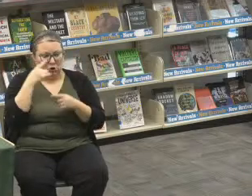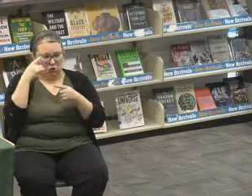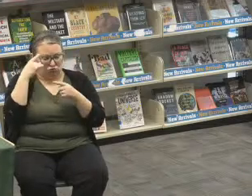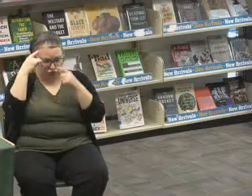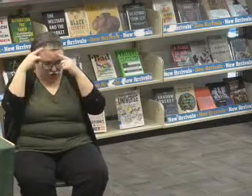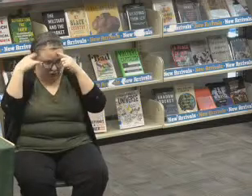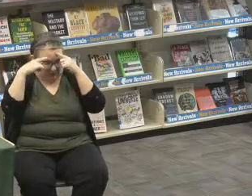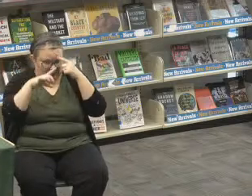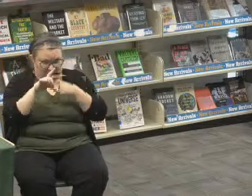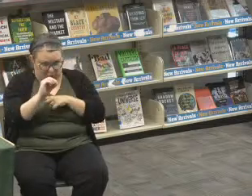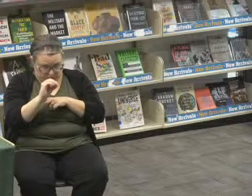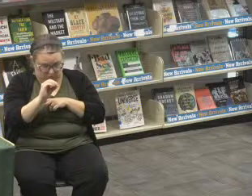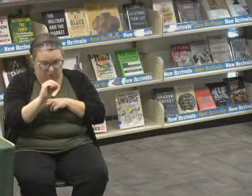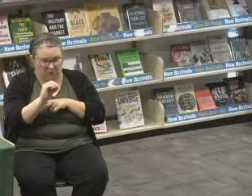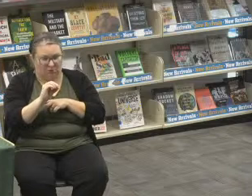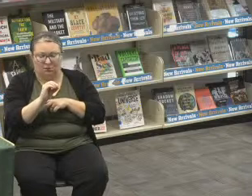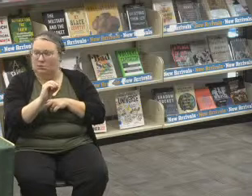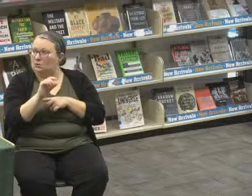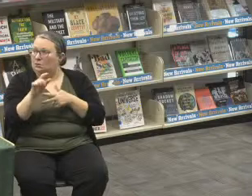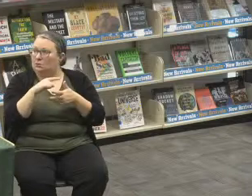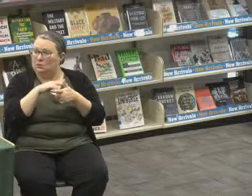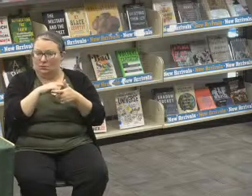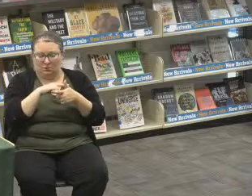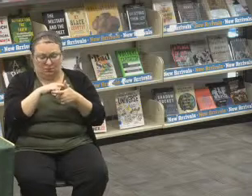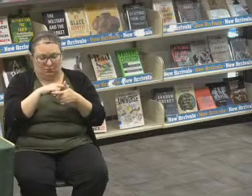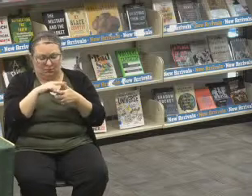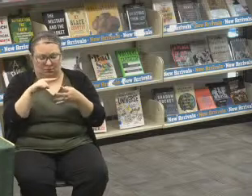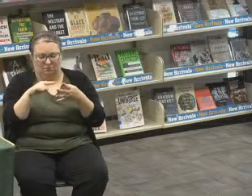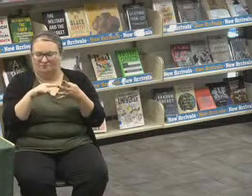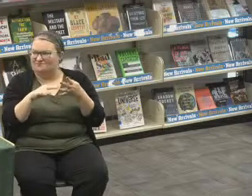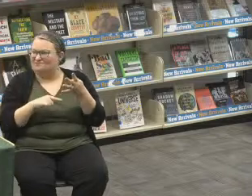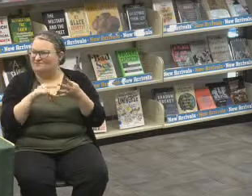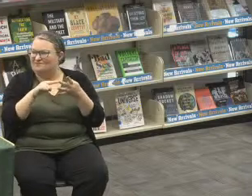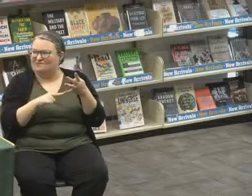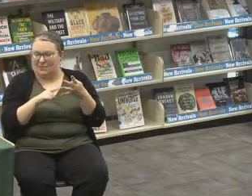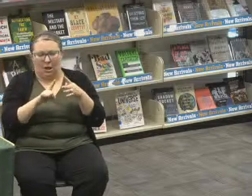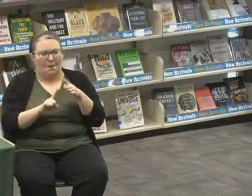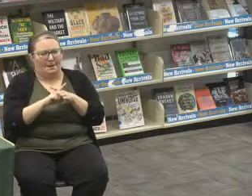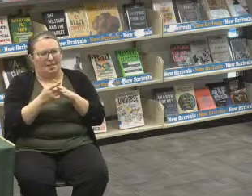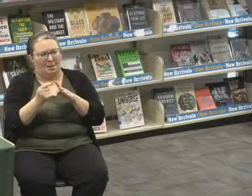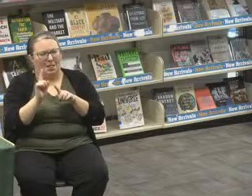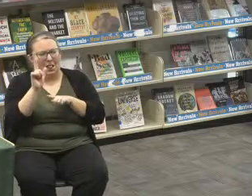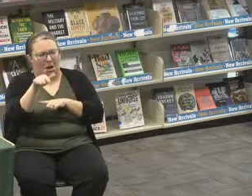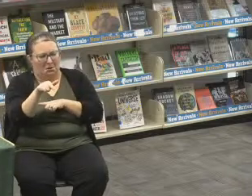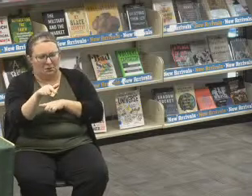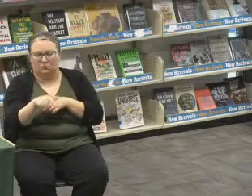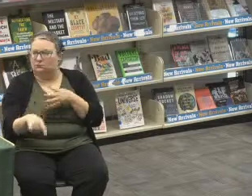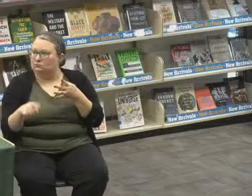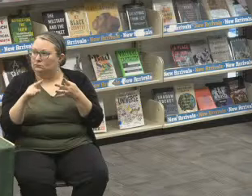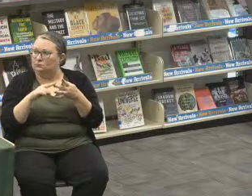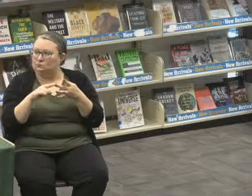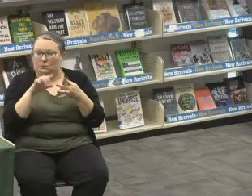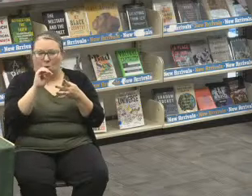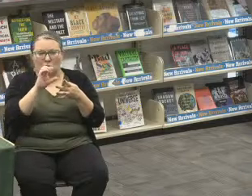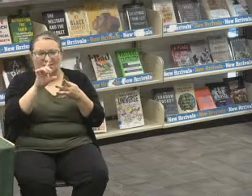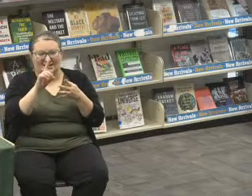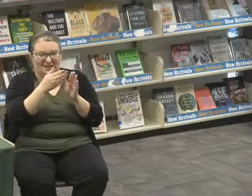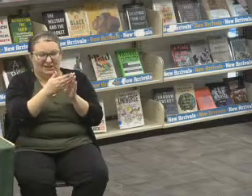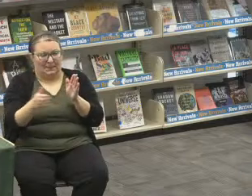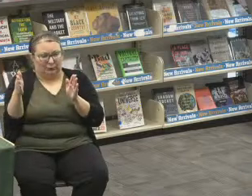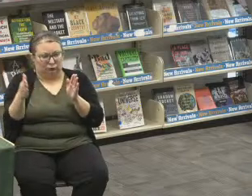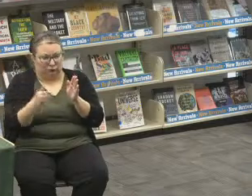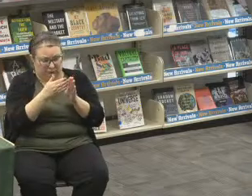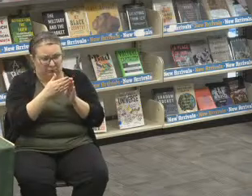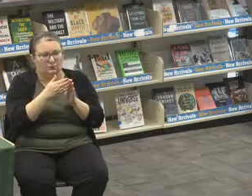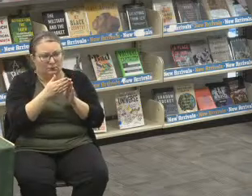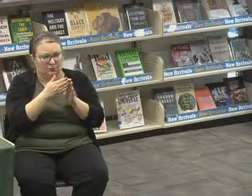disorder. This second one, I'm bringing up these last three because they kind of come up again a little bit later. OCD spectrum,